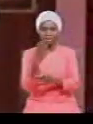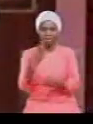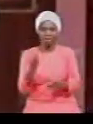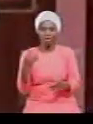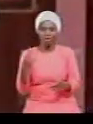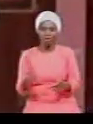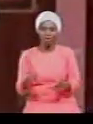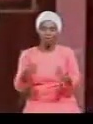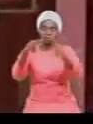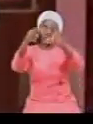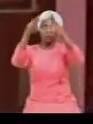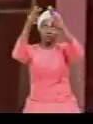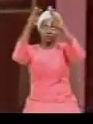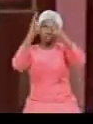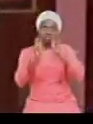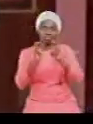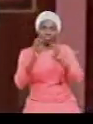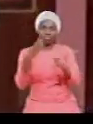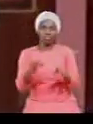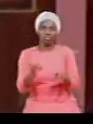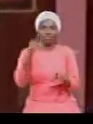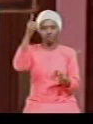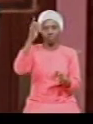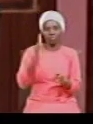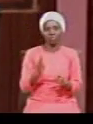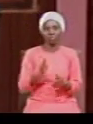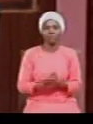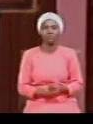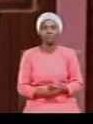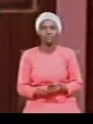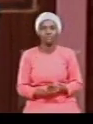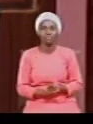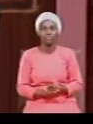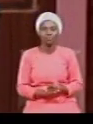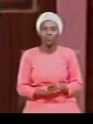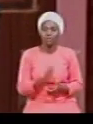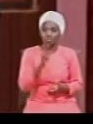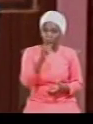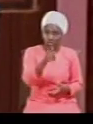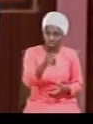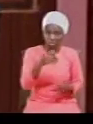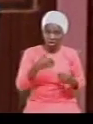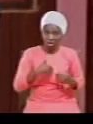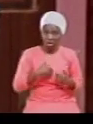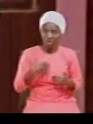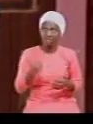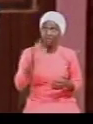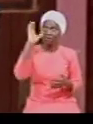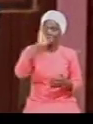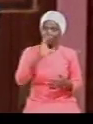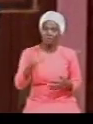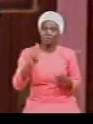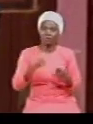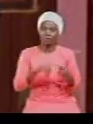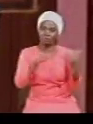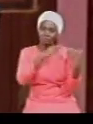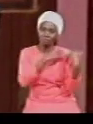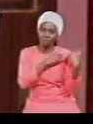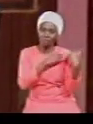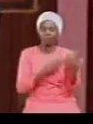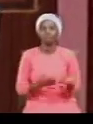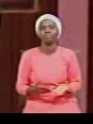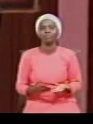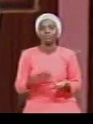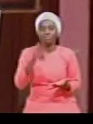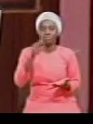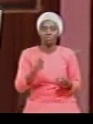the throne of God. You have a cross to bear. Identify